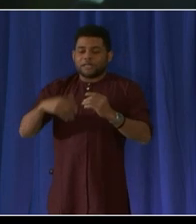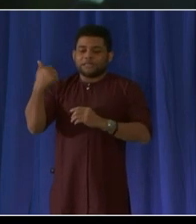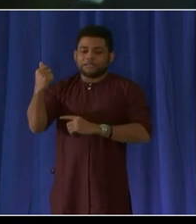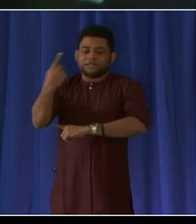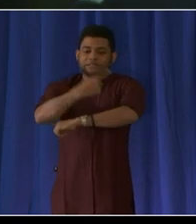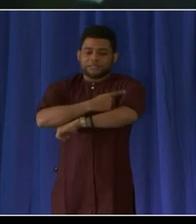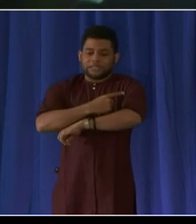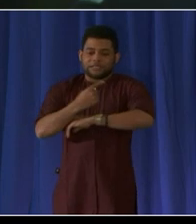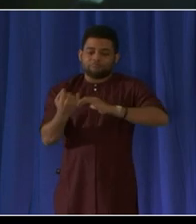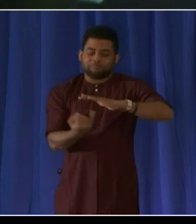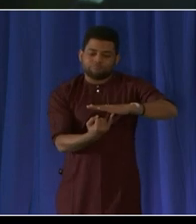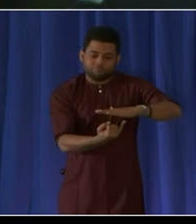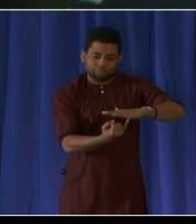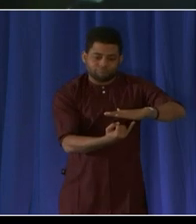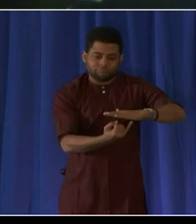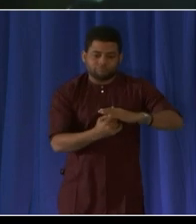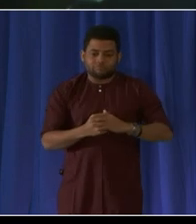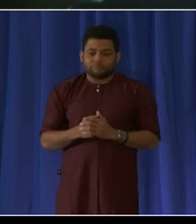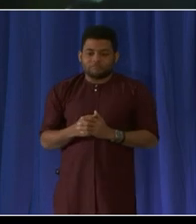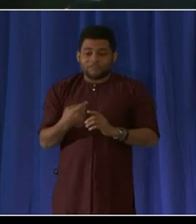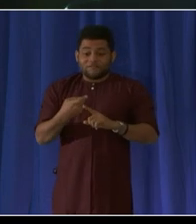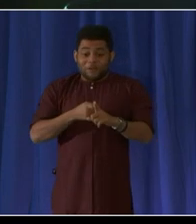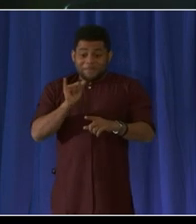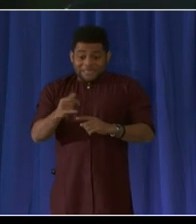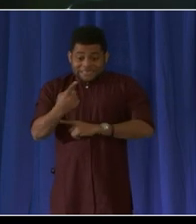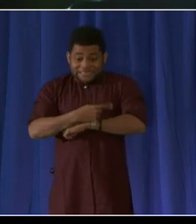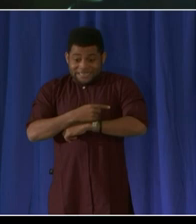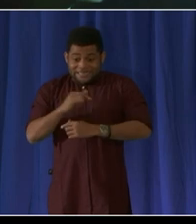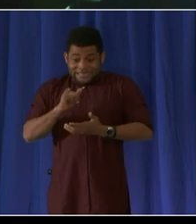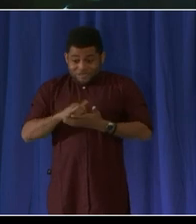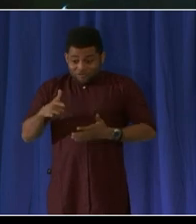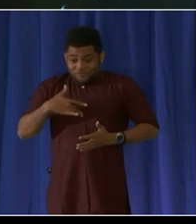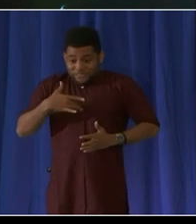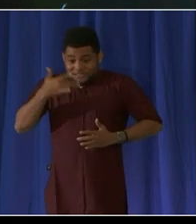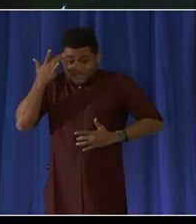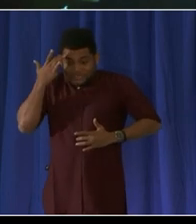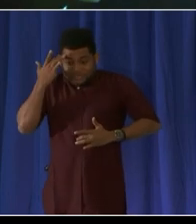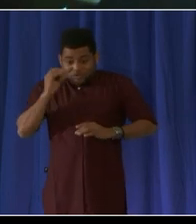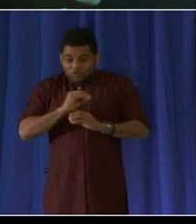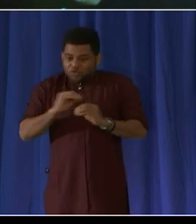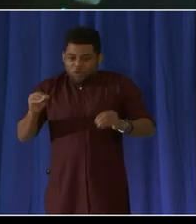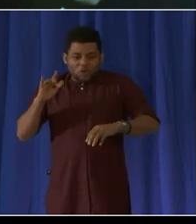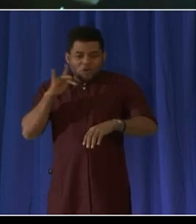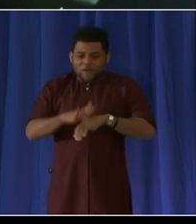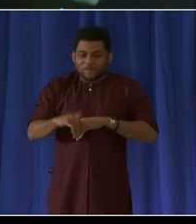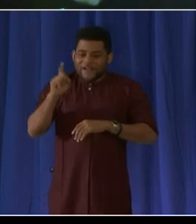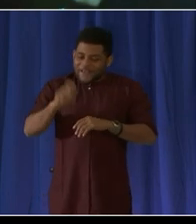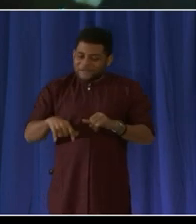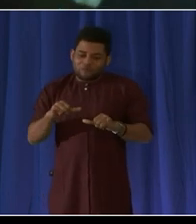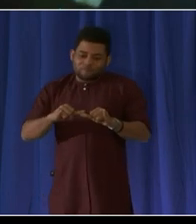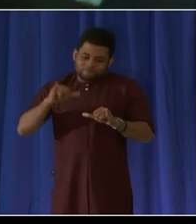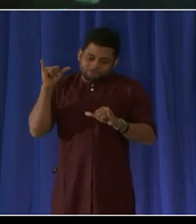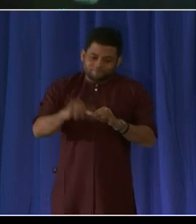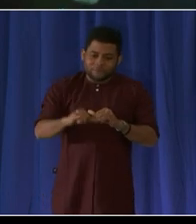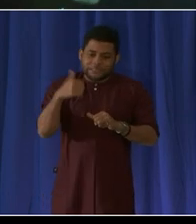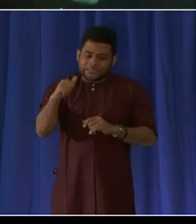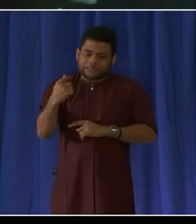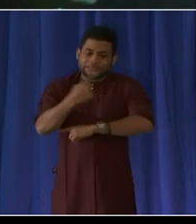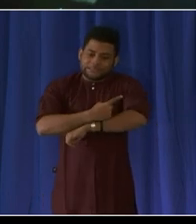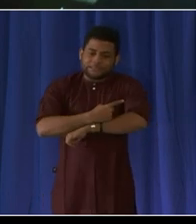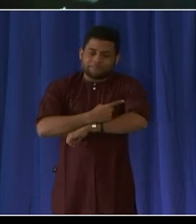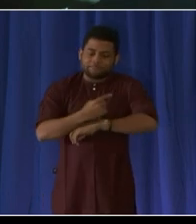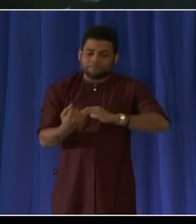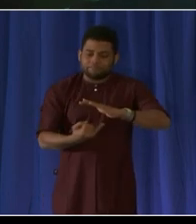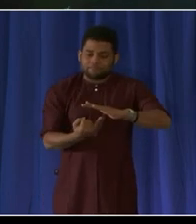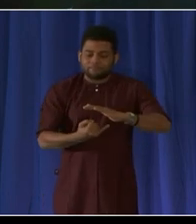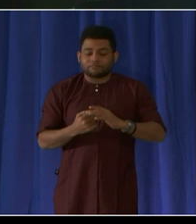a 10-day quarantine period. There was no early out. You had to at least quarantine